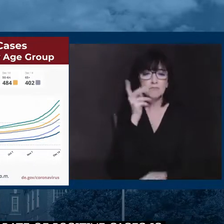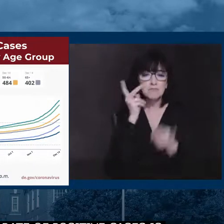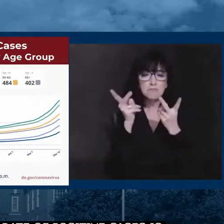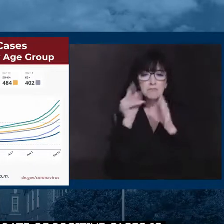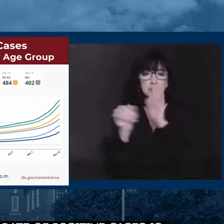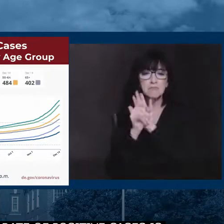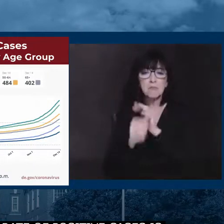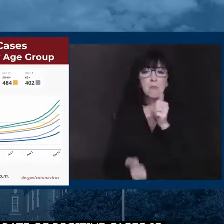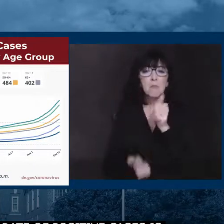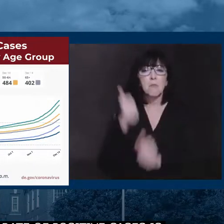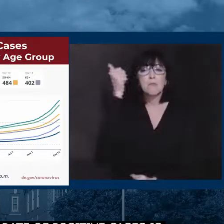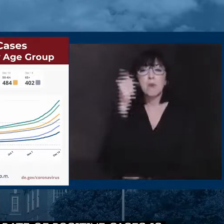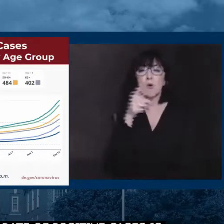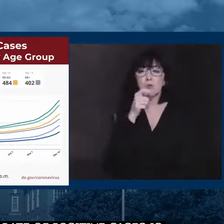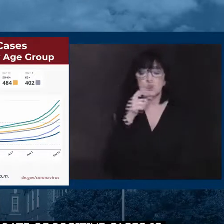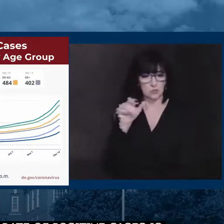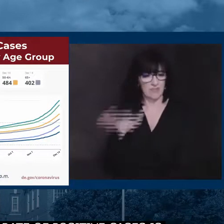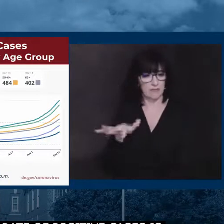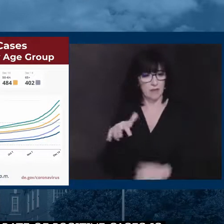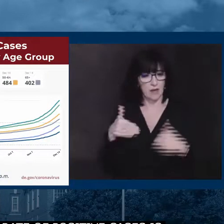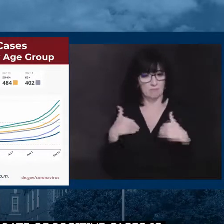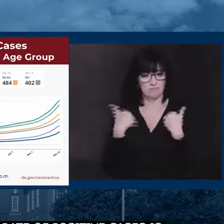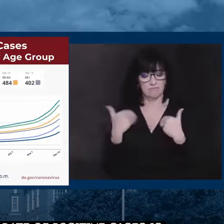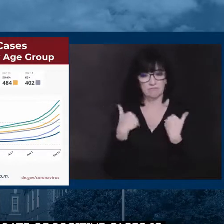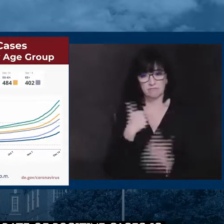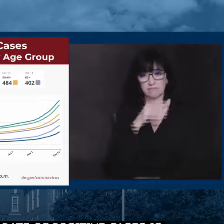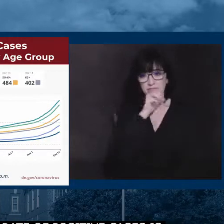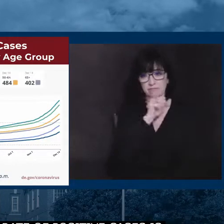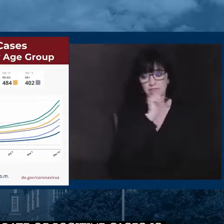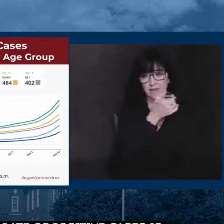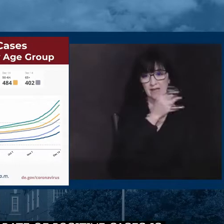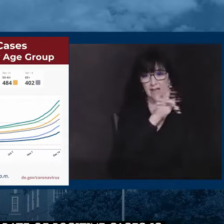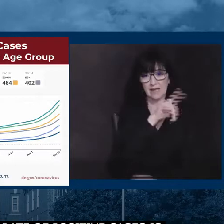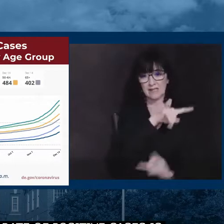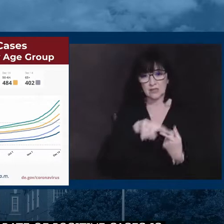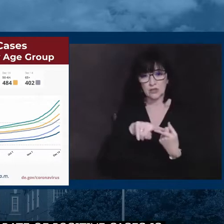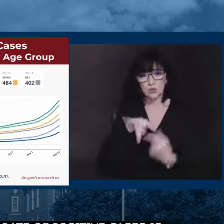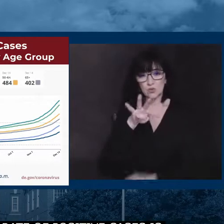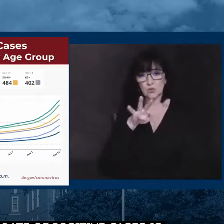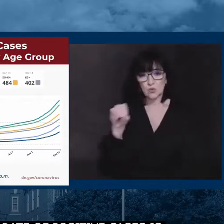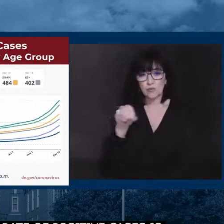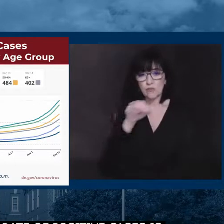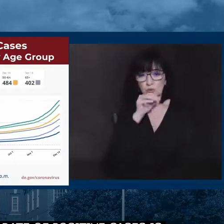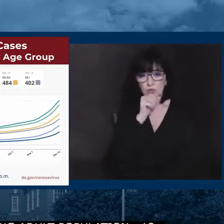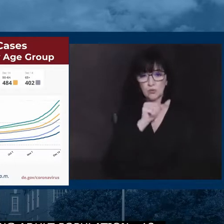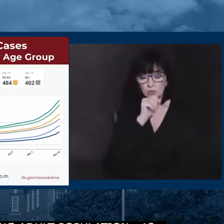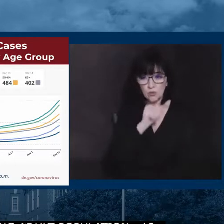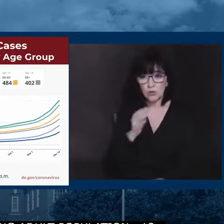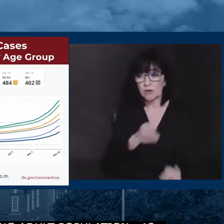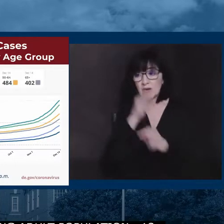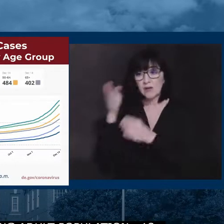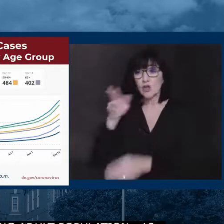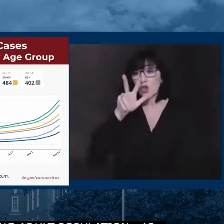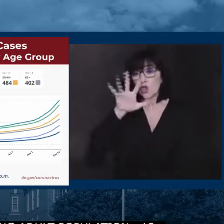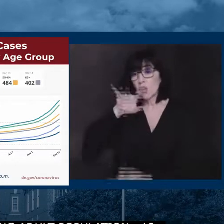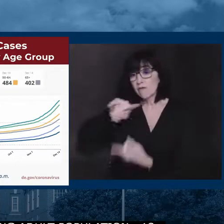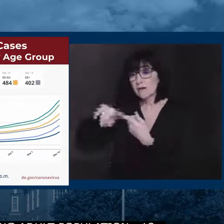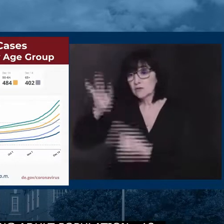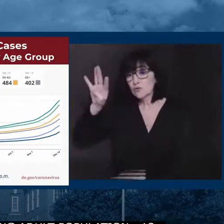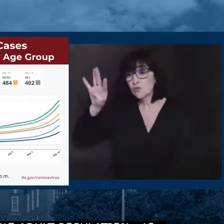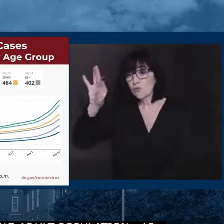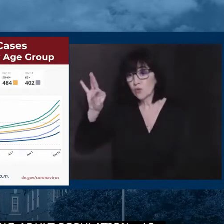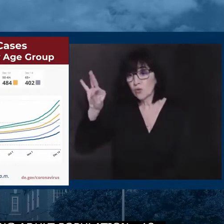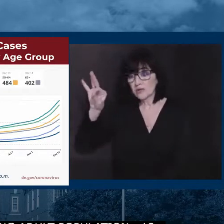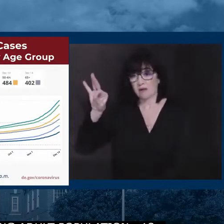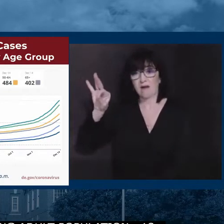18 to 34-year-olds is the top line there, and actually, the next demographic up, 35 to 49-year-olds,